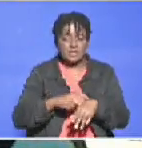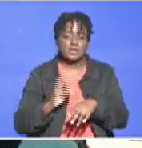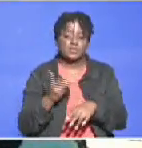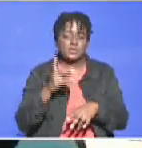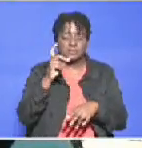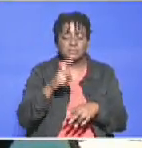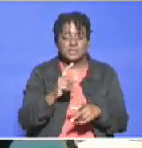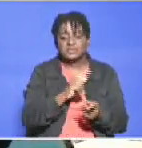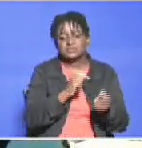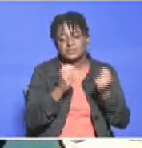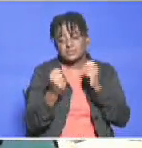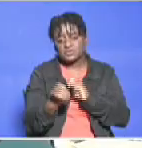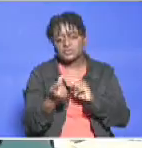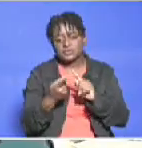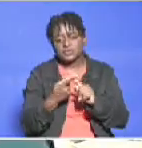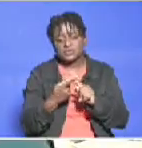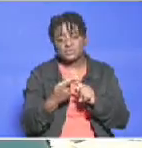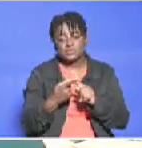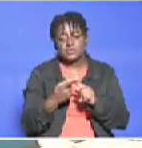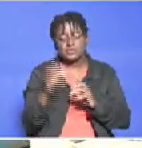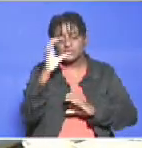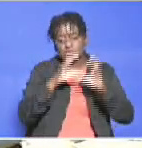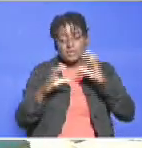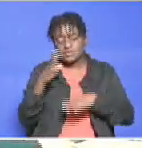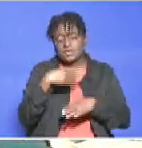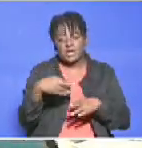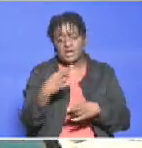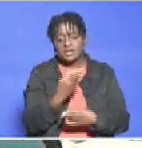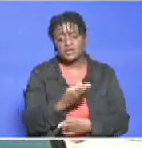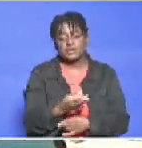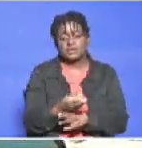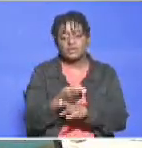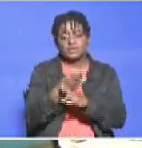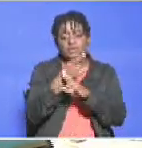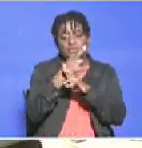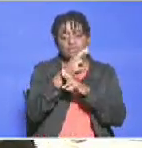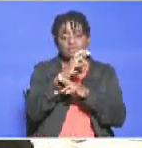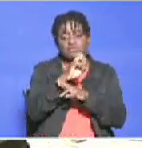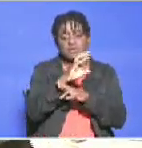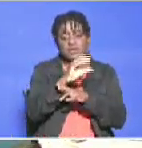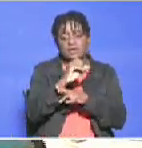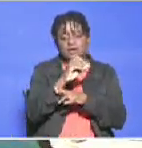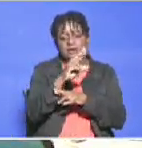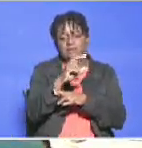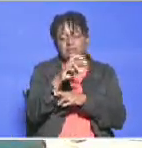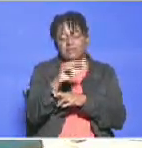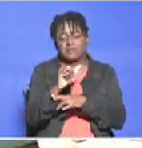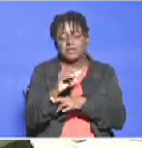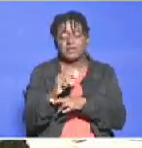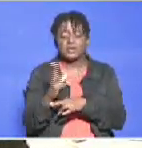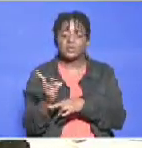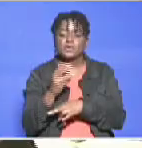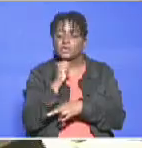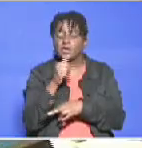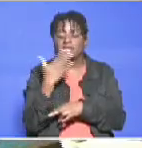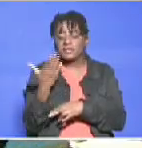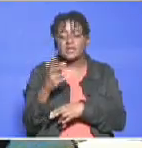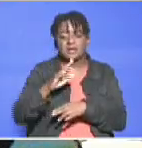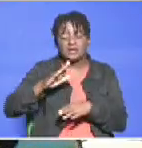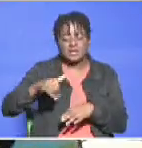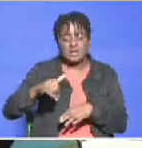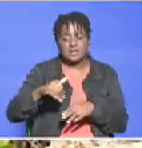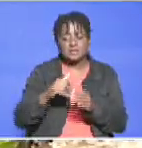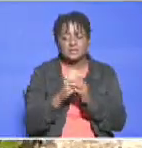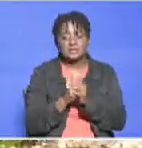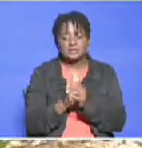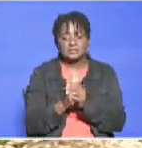to transition to the search and recovery. We're not at that particular stage as yet, to the best of my knowledge. However, we continue on with